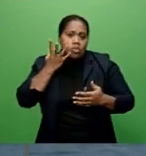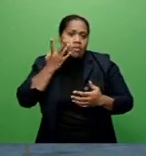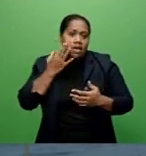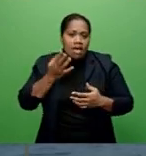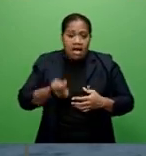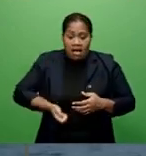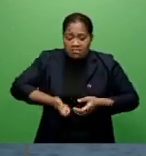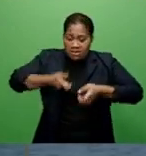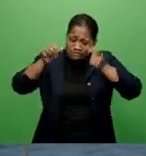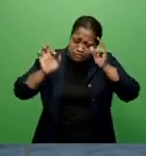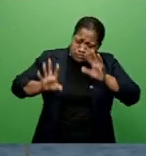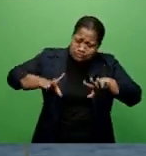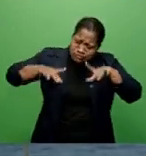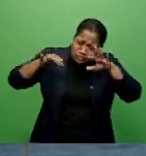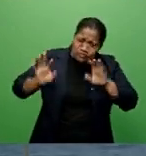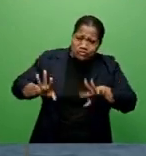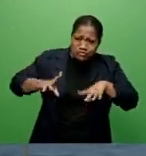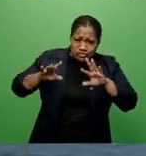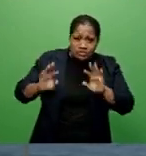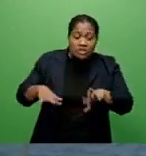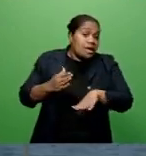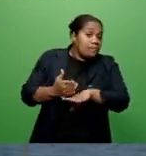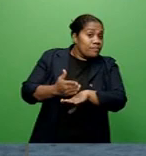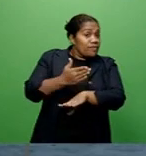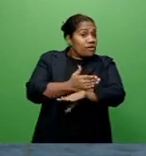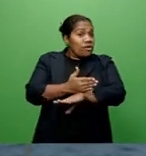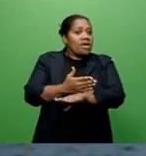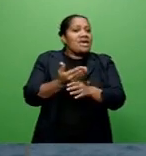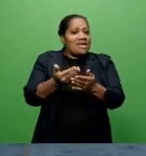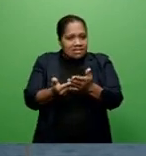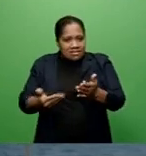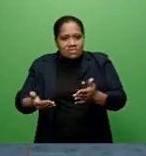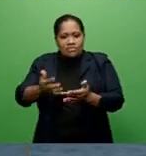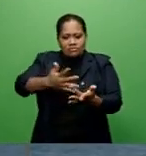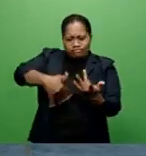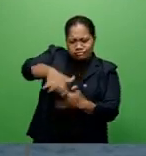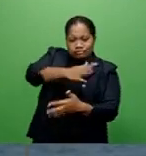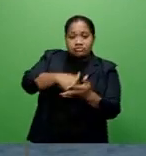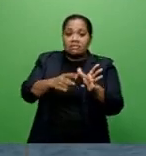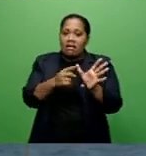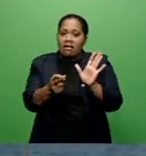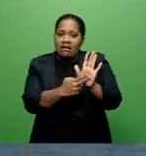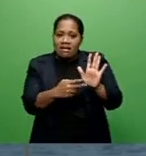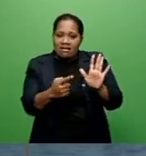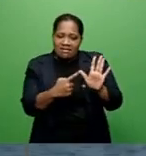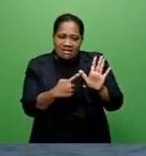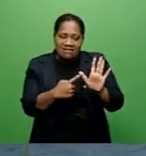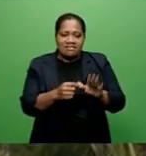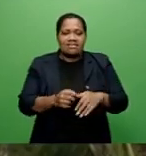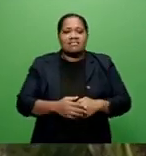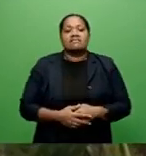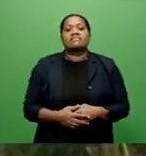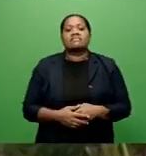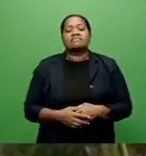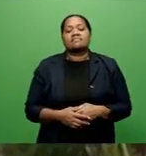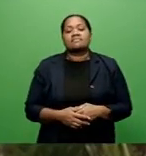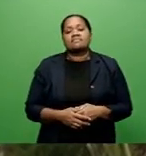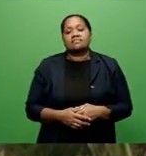heavy downpour before and during Tropical Cyclone Ana. Eleanor View reports.